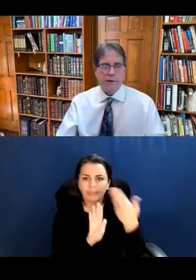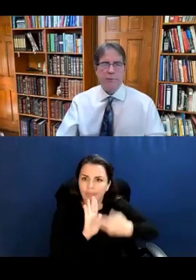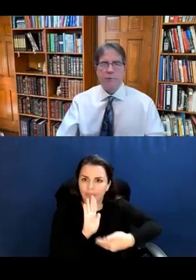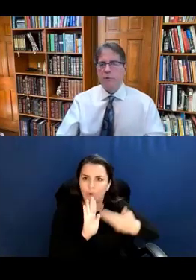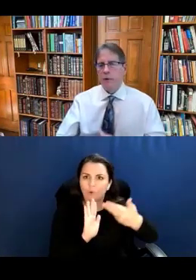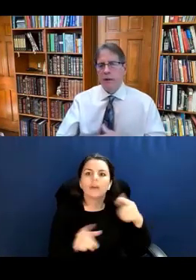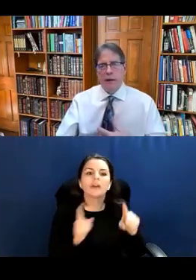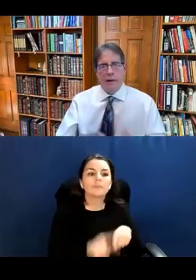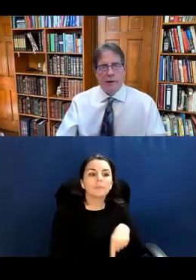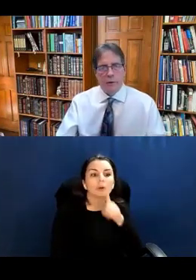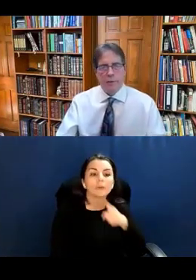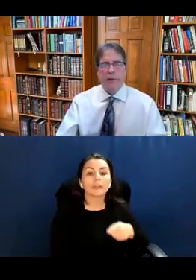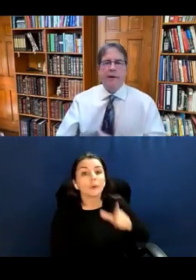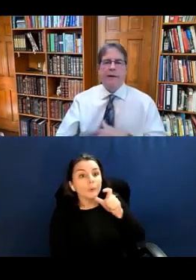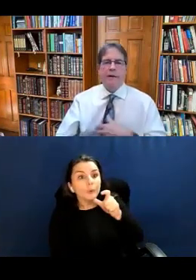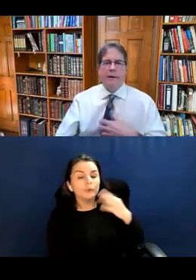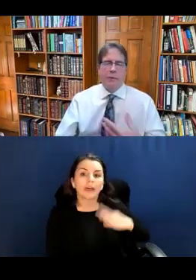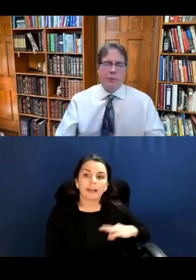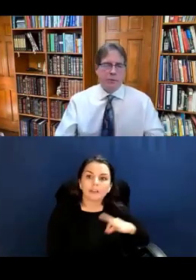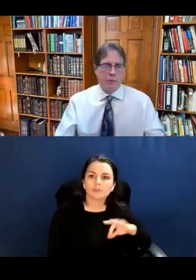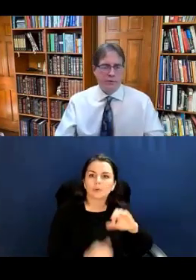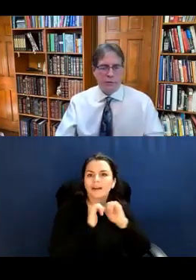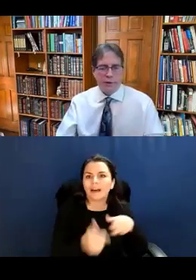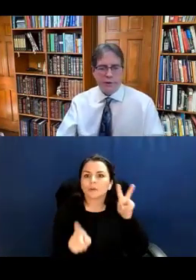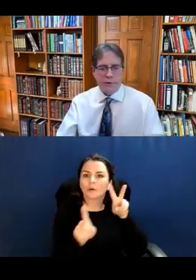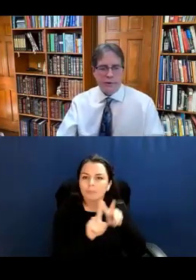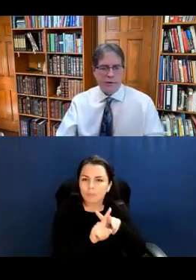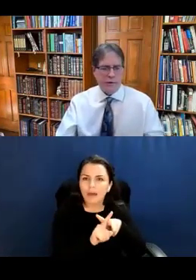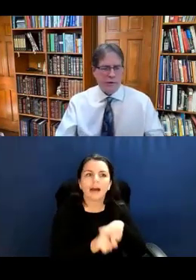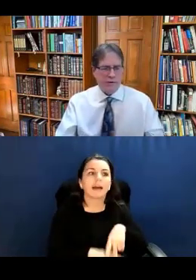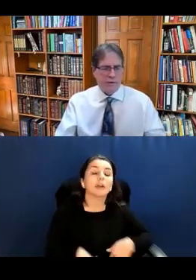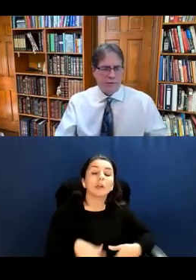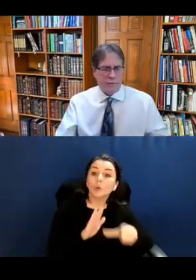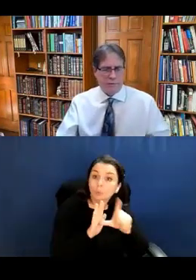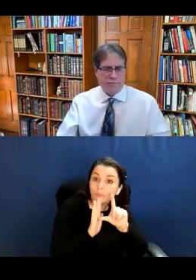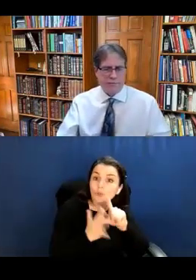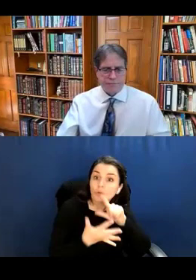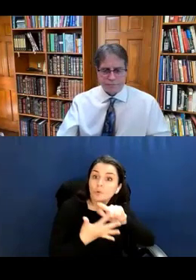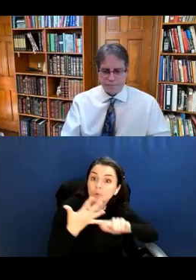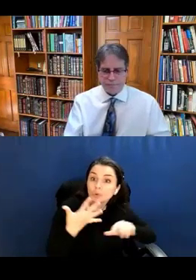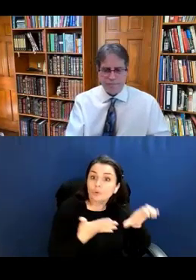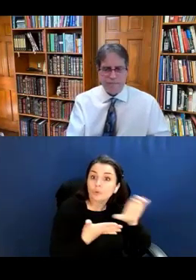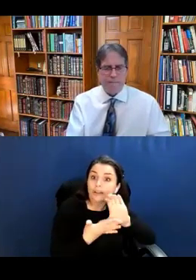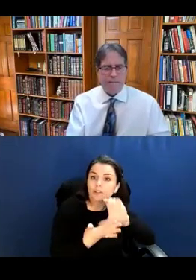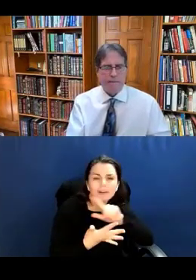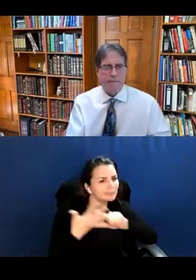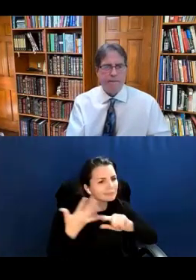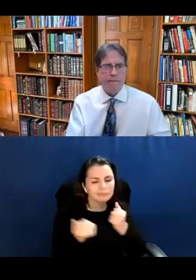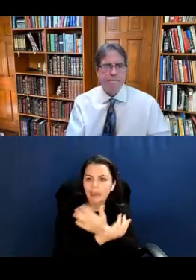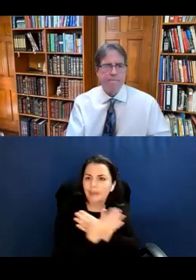who's eligible, how to apply, what the review criteria are, and so forth.